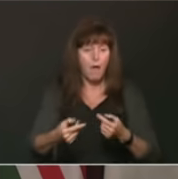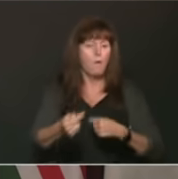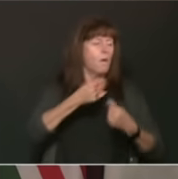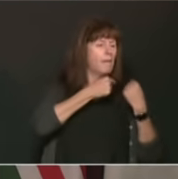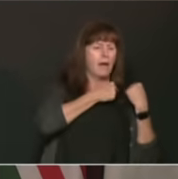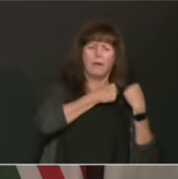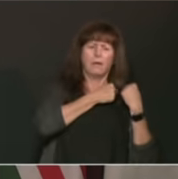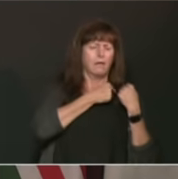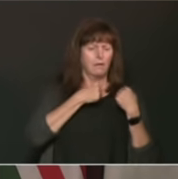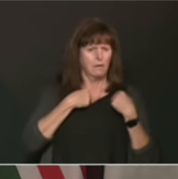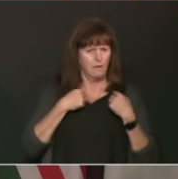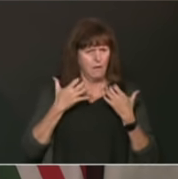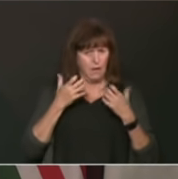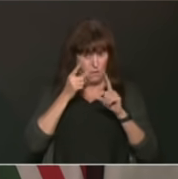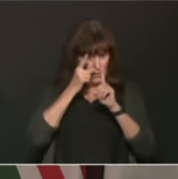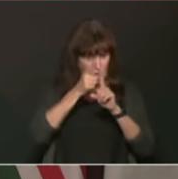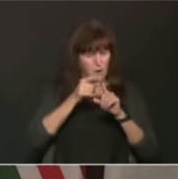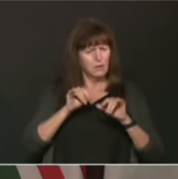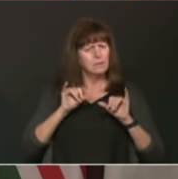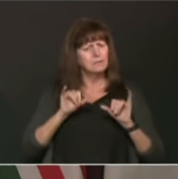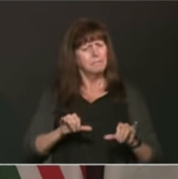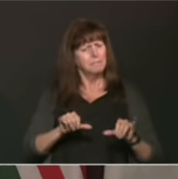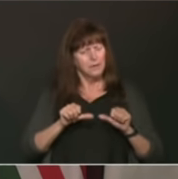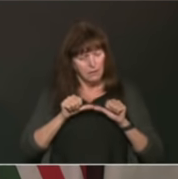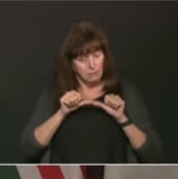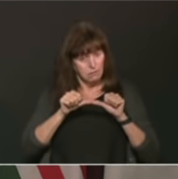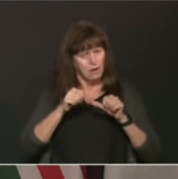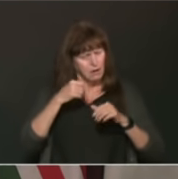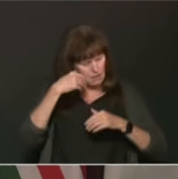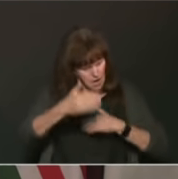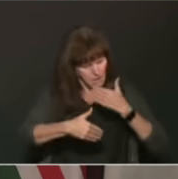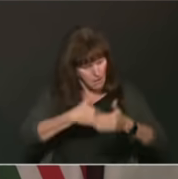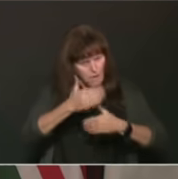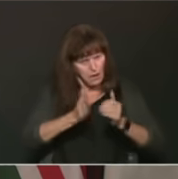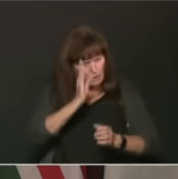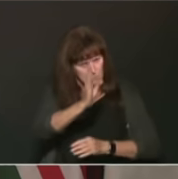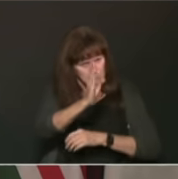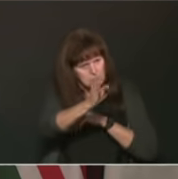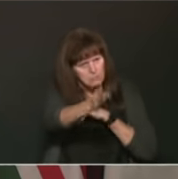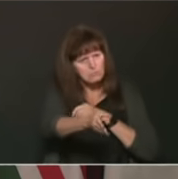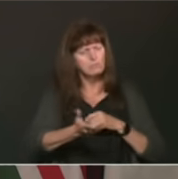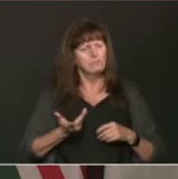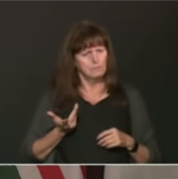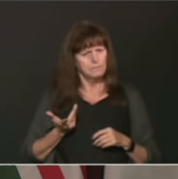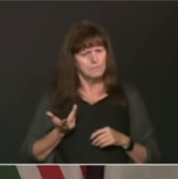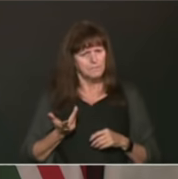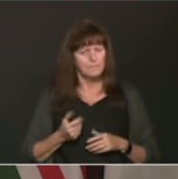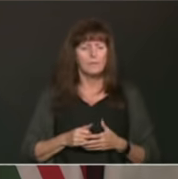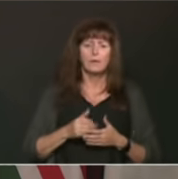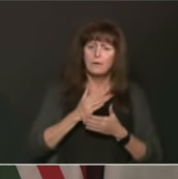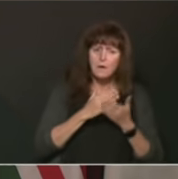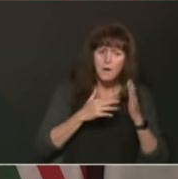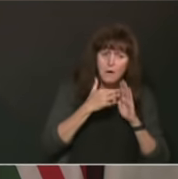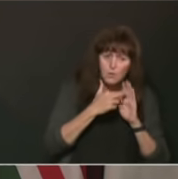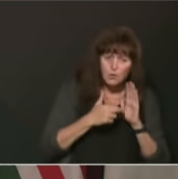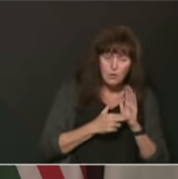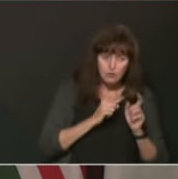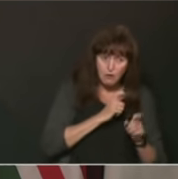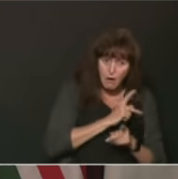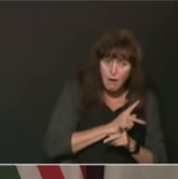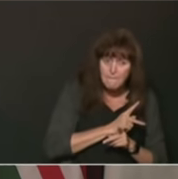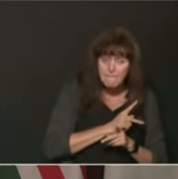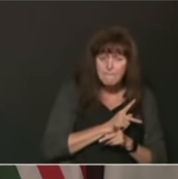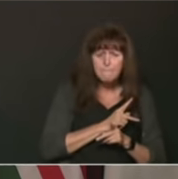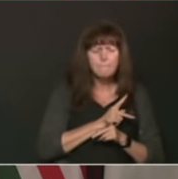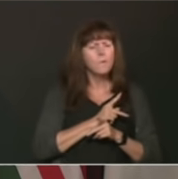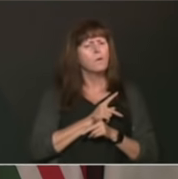reviewed regularly, whether they need to be kept, whether they should be following a risk-based approach, whether we should